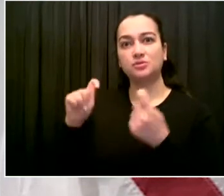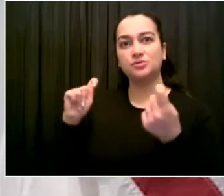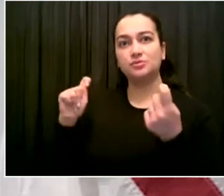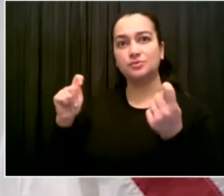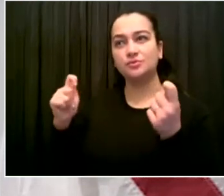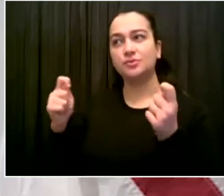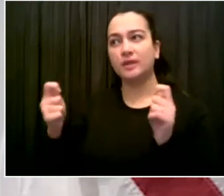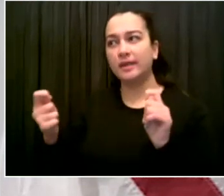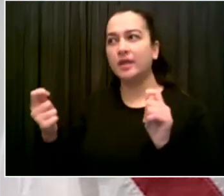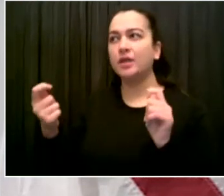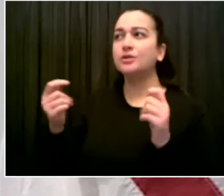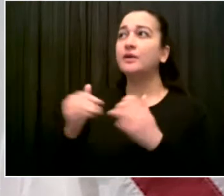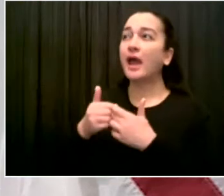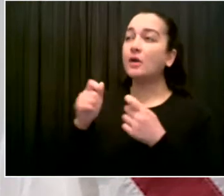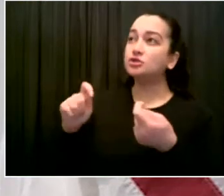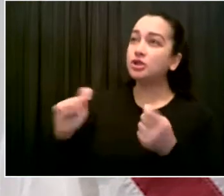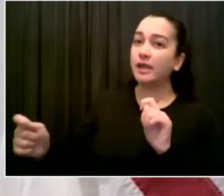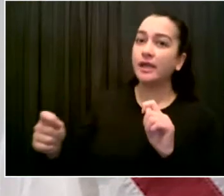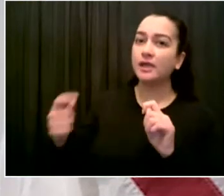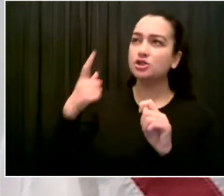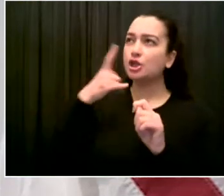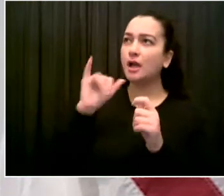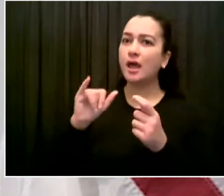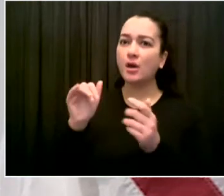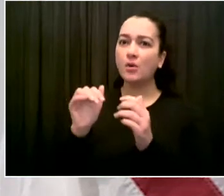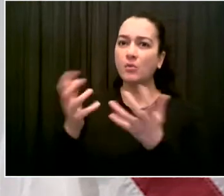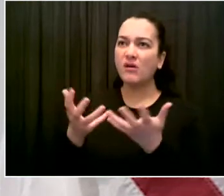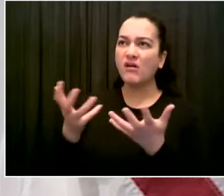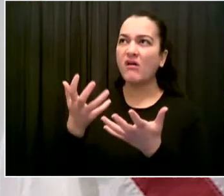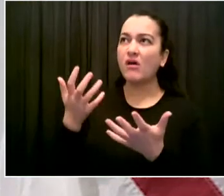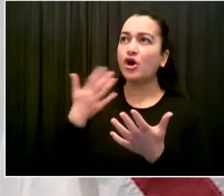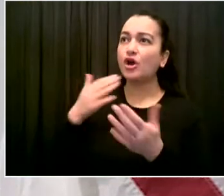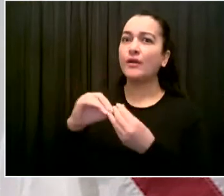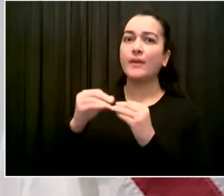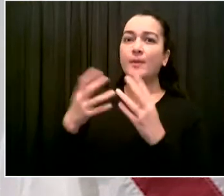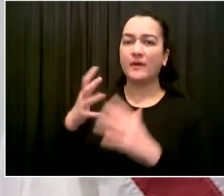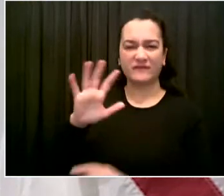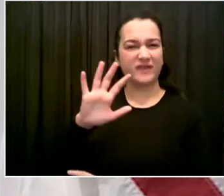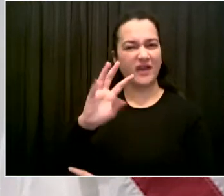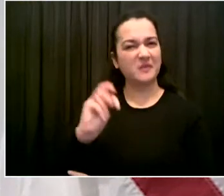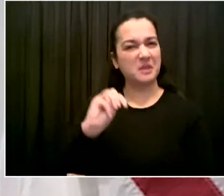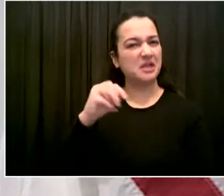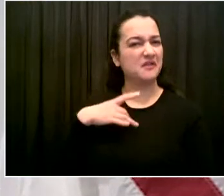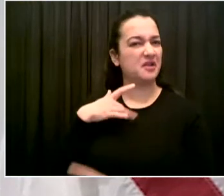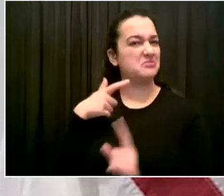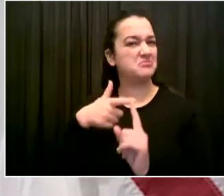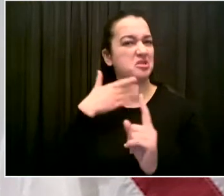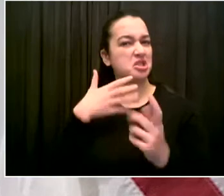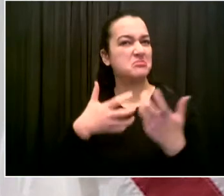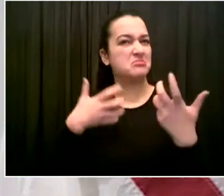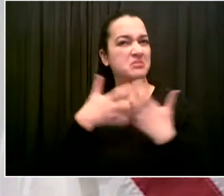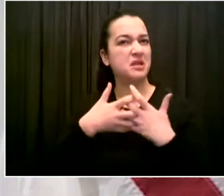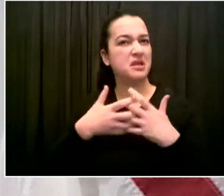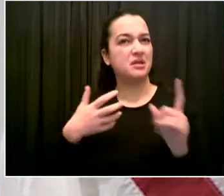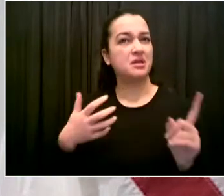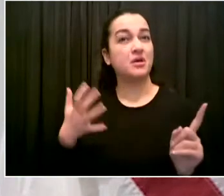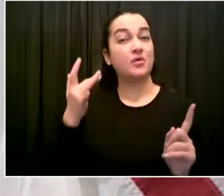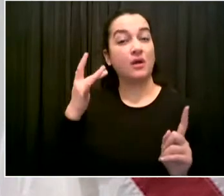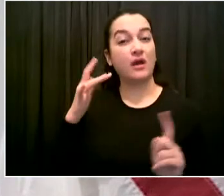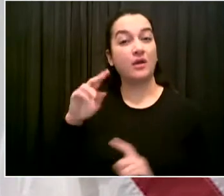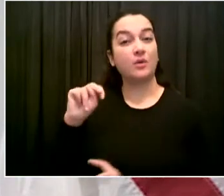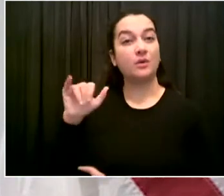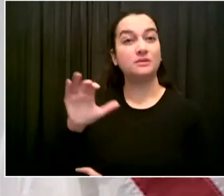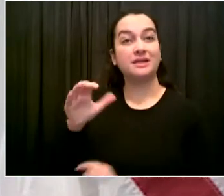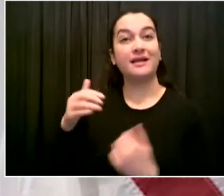million would be a sea change from what we have been experiencing. Obviously, right